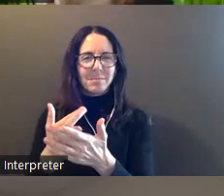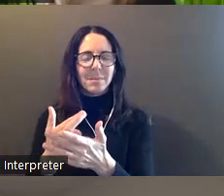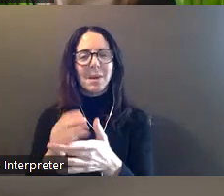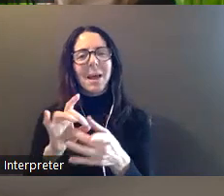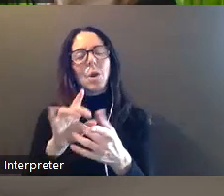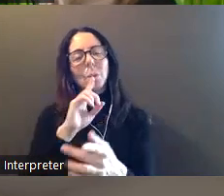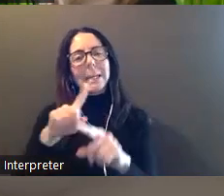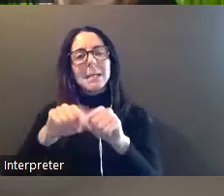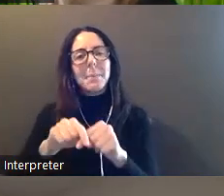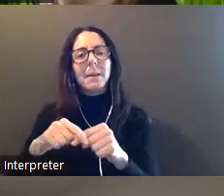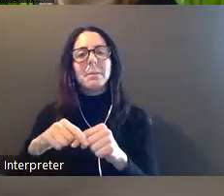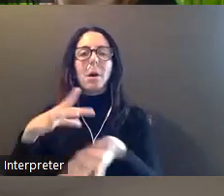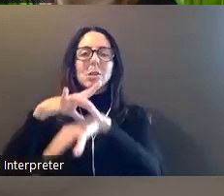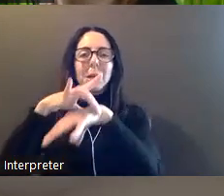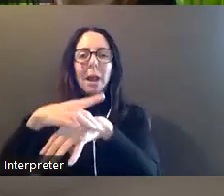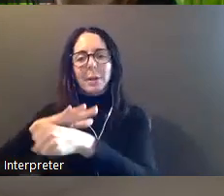geographical areas.